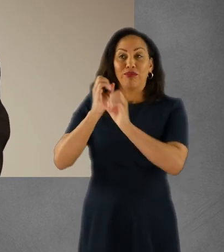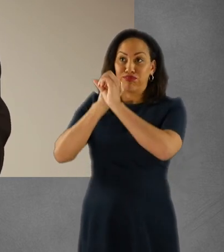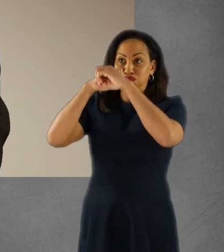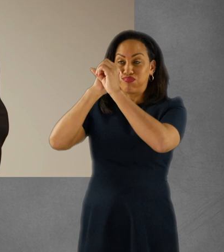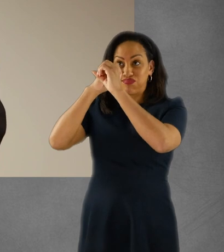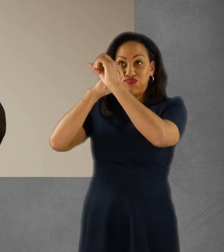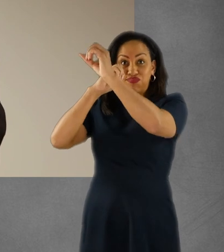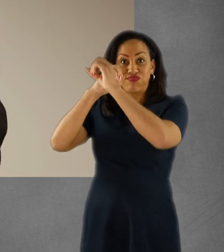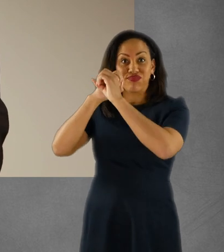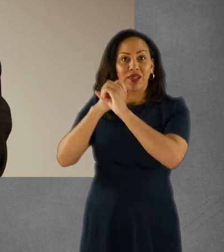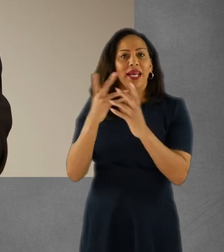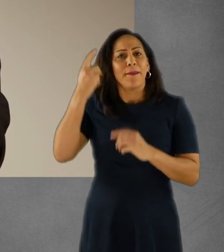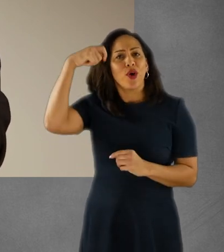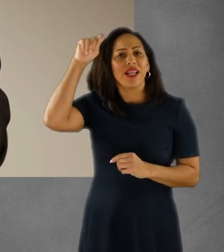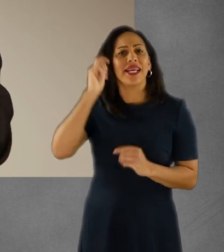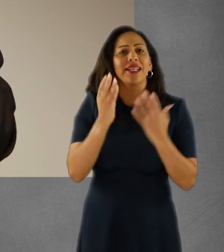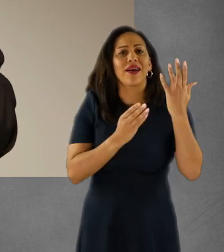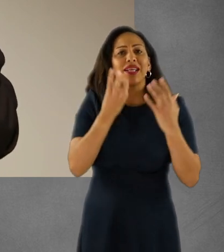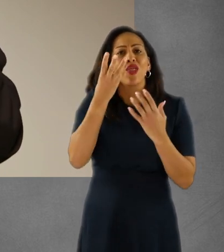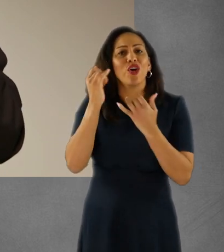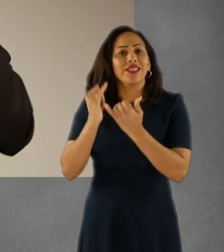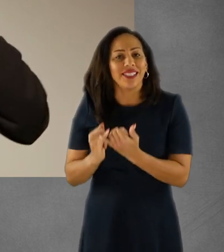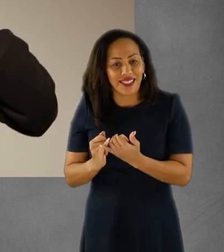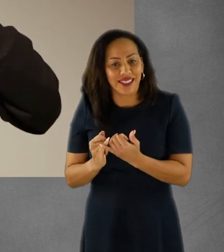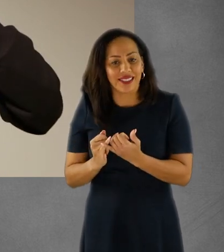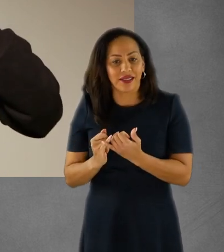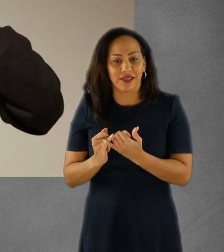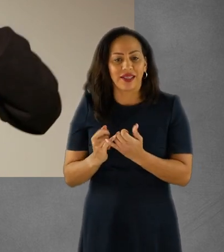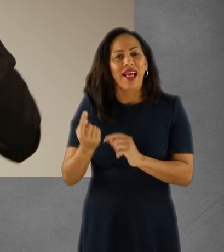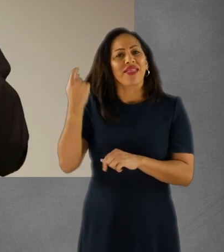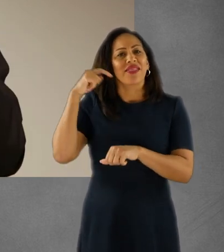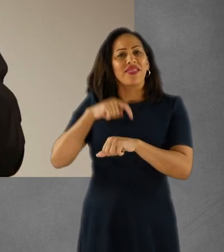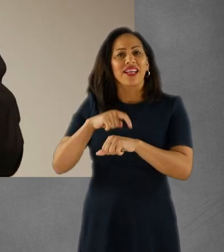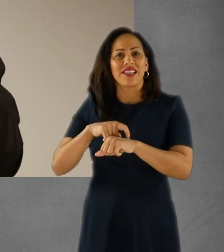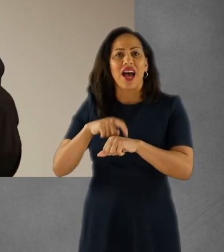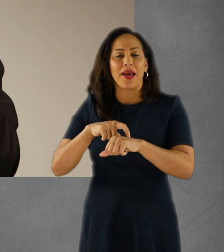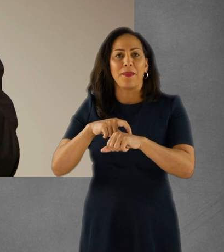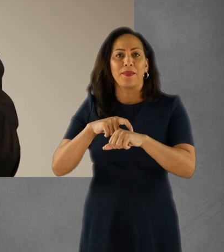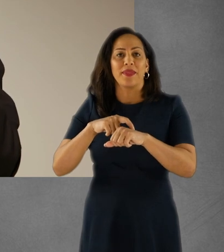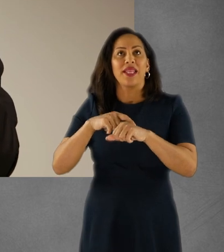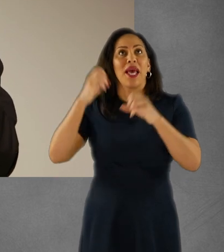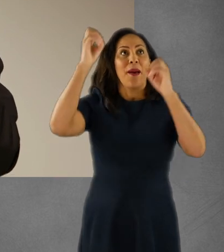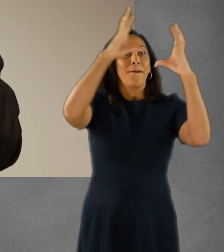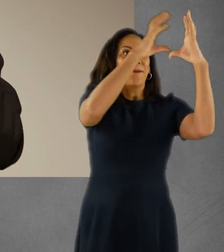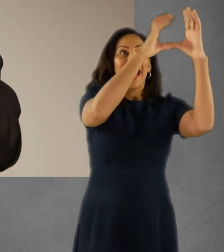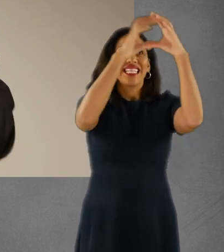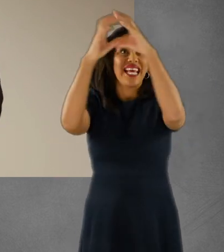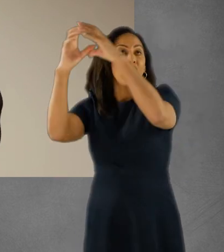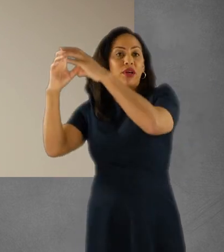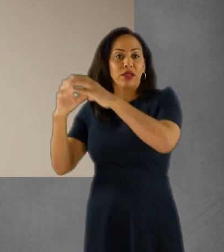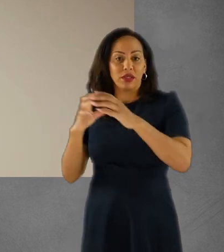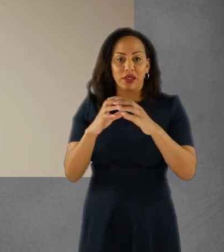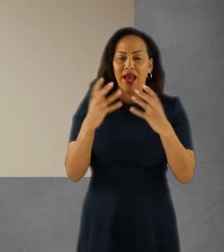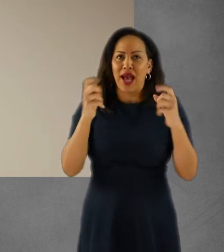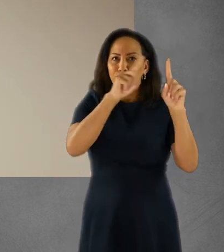in Berlin, built a planetarium at which time that planetariums were these huge optomechanical devices that project